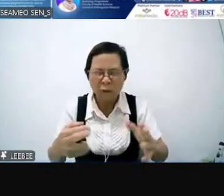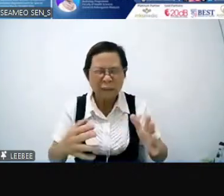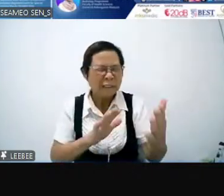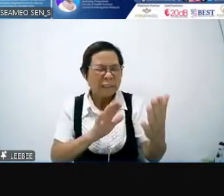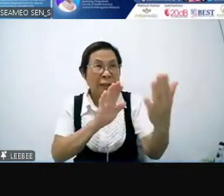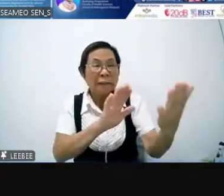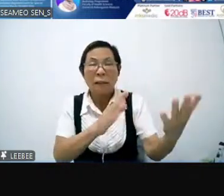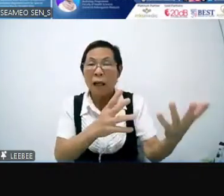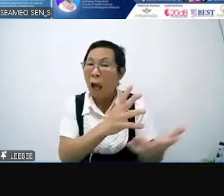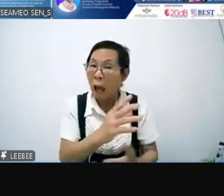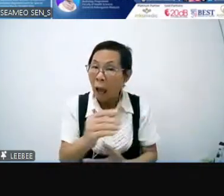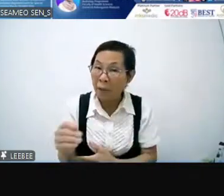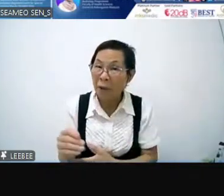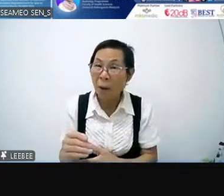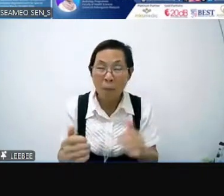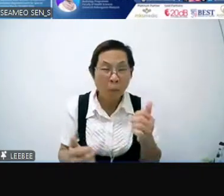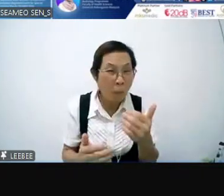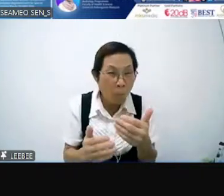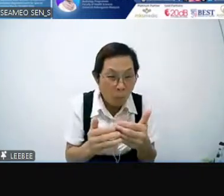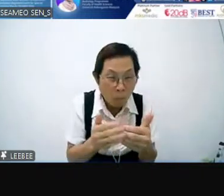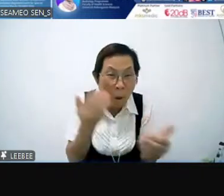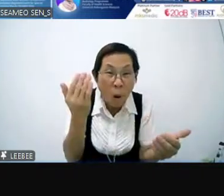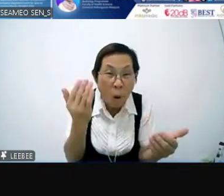So the most reported